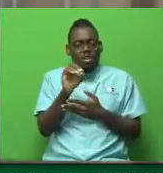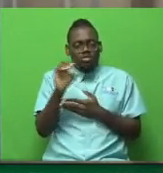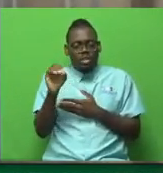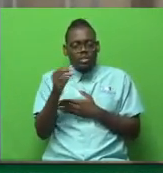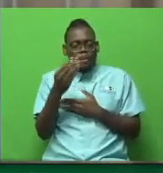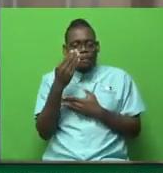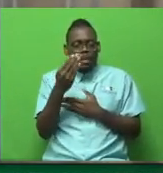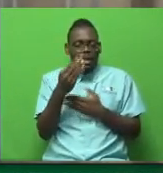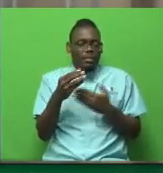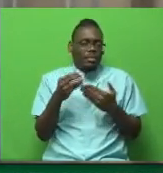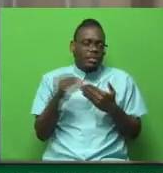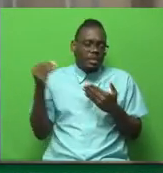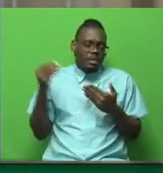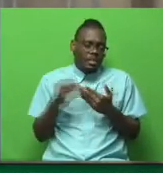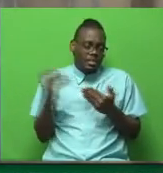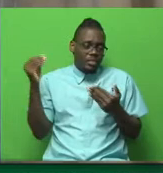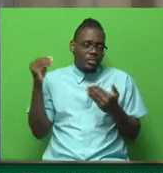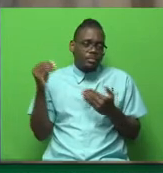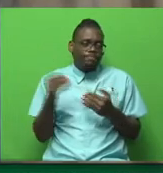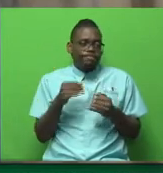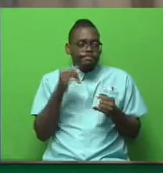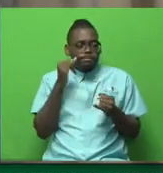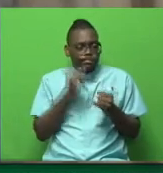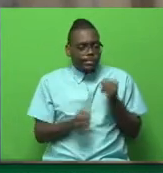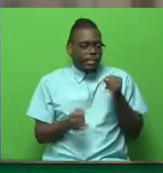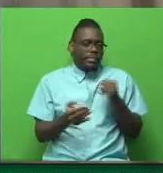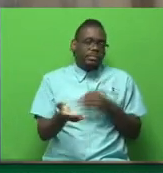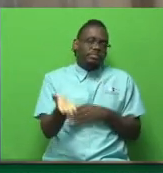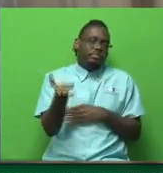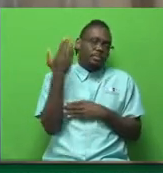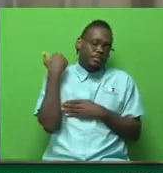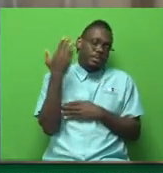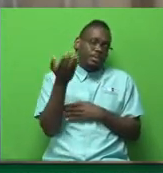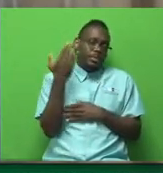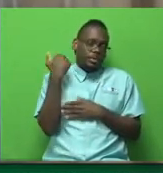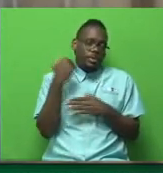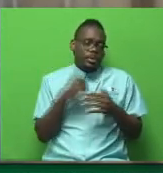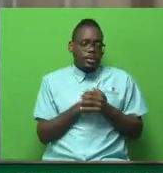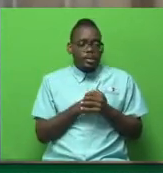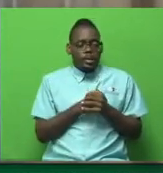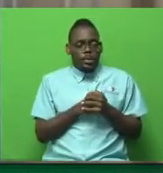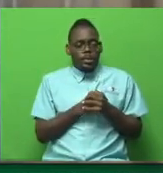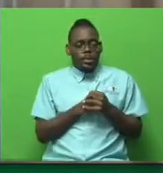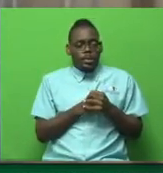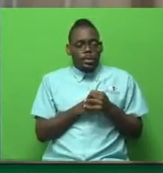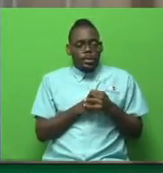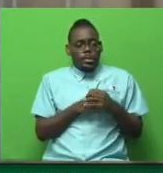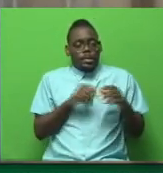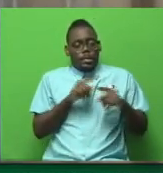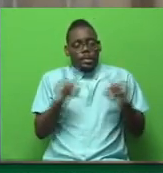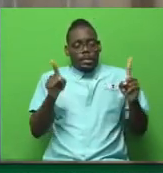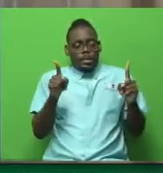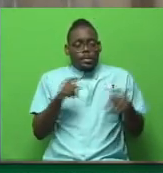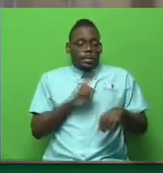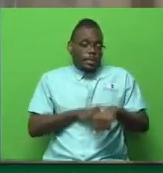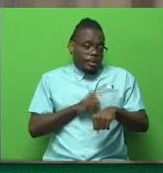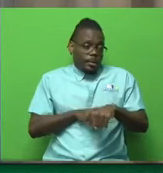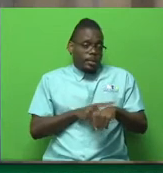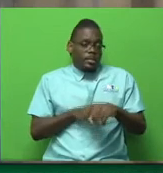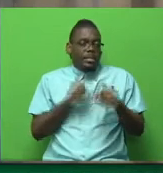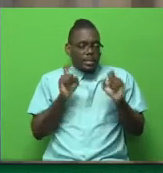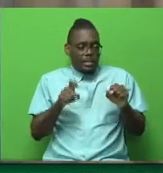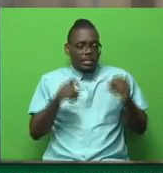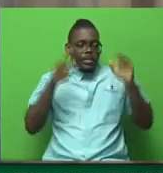57.7 billion on this budget due to time constraints balance because I want to focus on only one of those